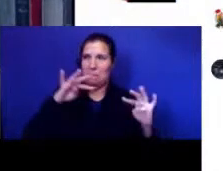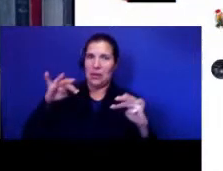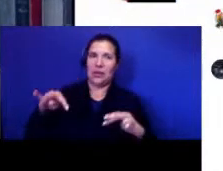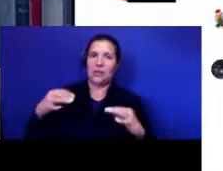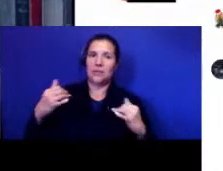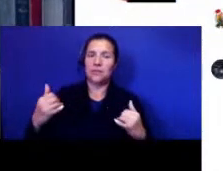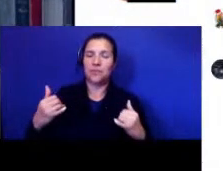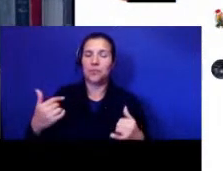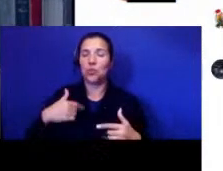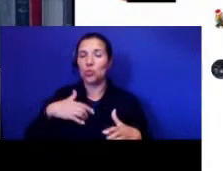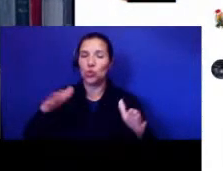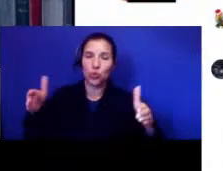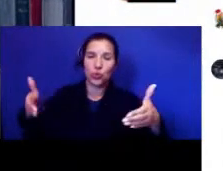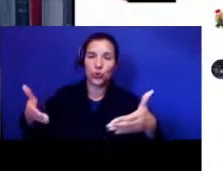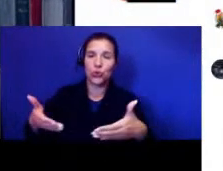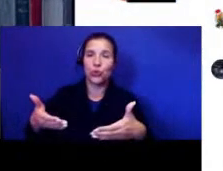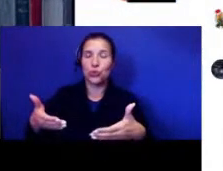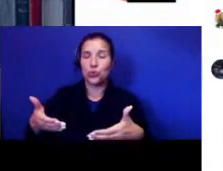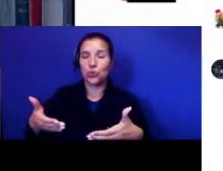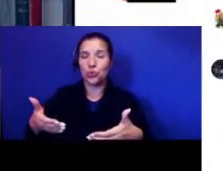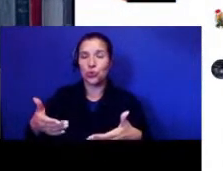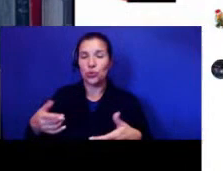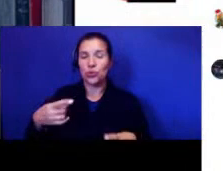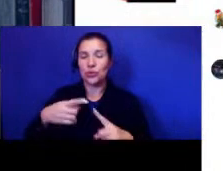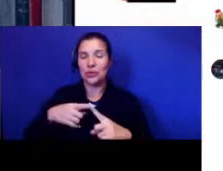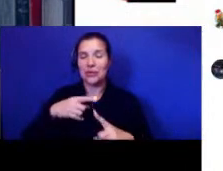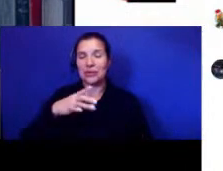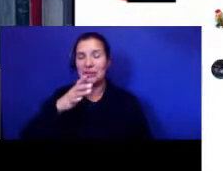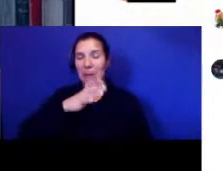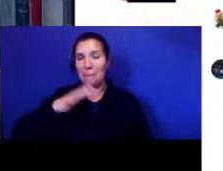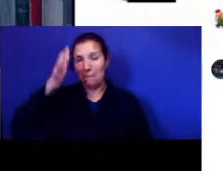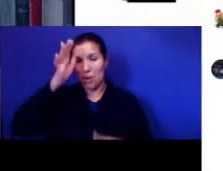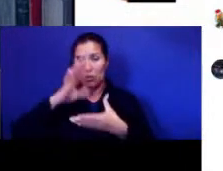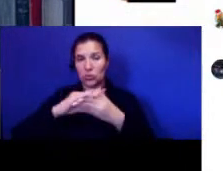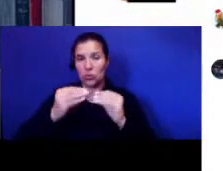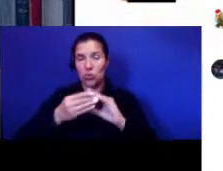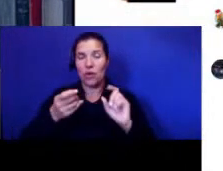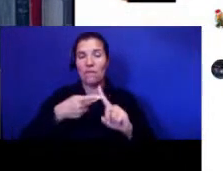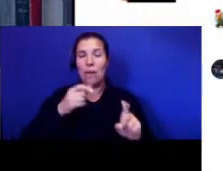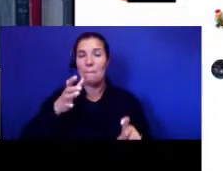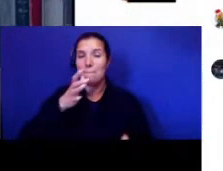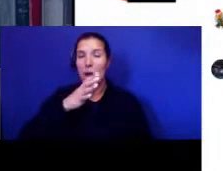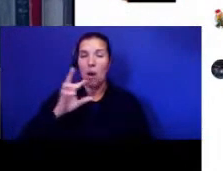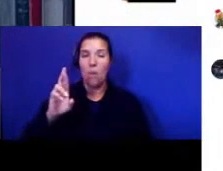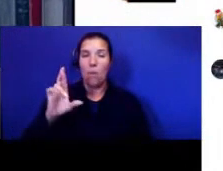So I'd like to introduce a parent story from Moms Rising.